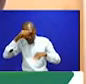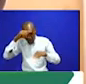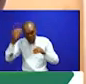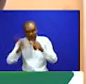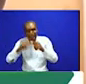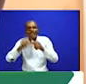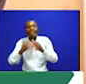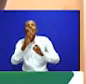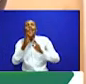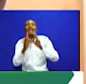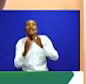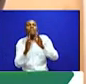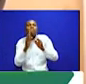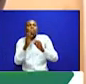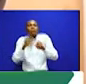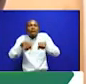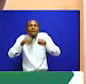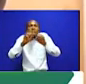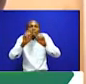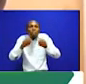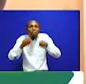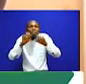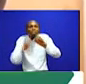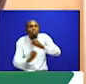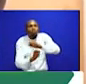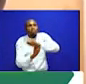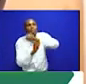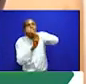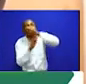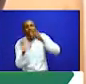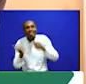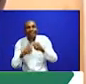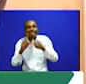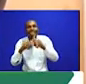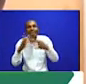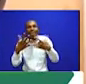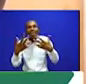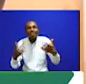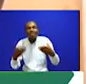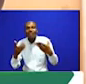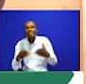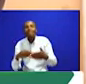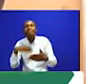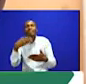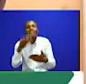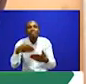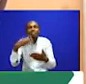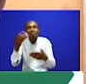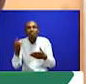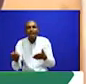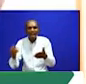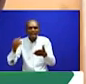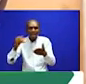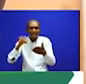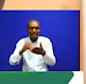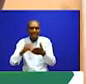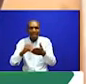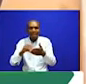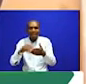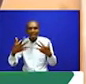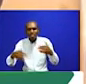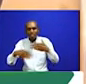tu, wakara wala nyale batu assist, gotoa some funding, so that infrastructure